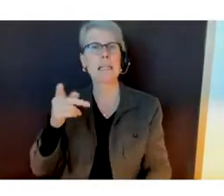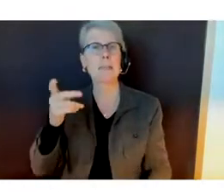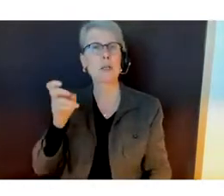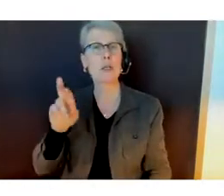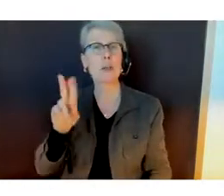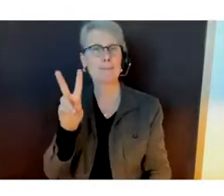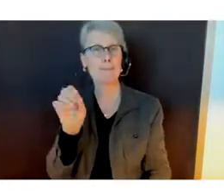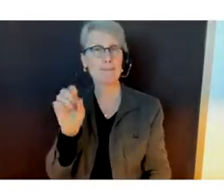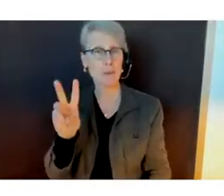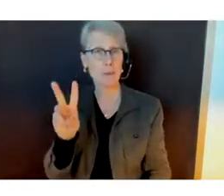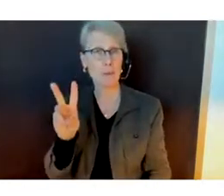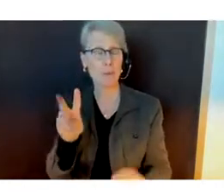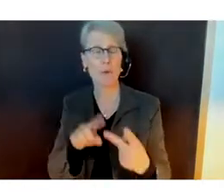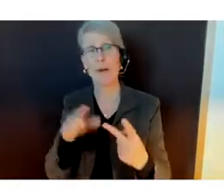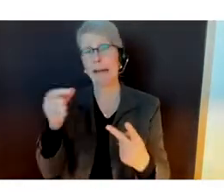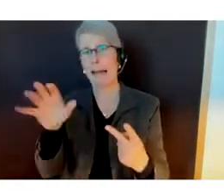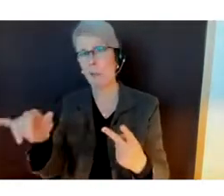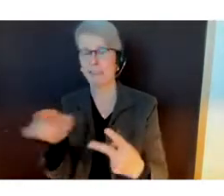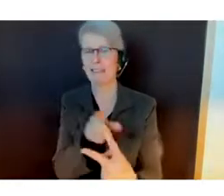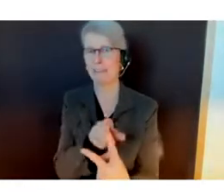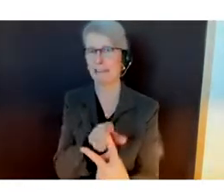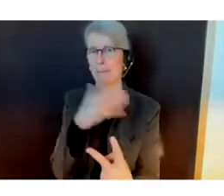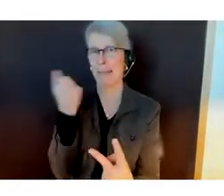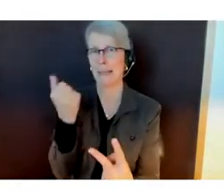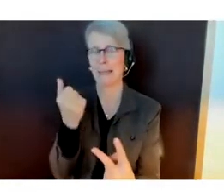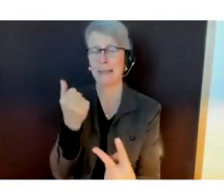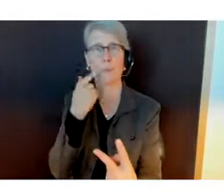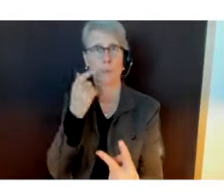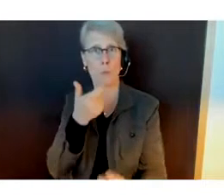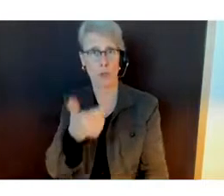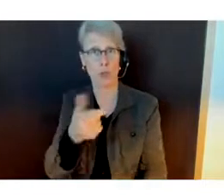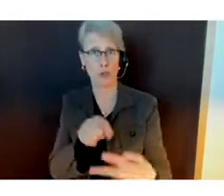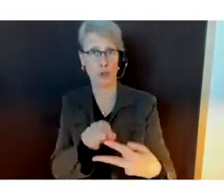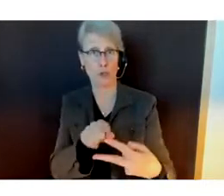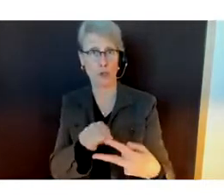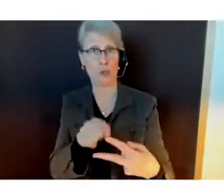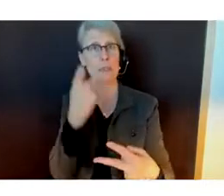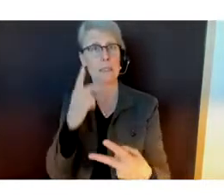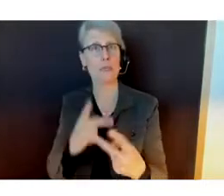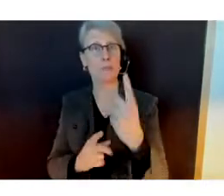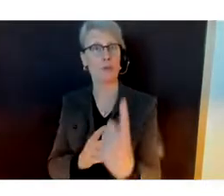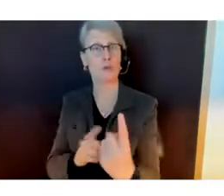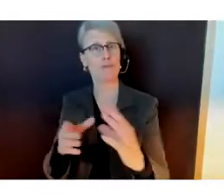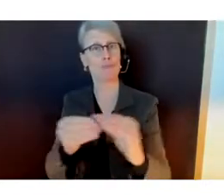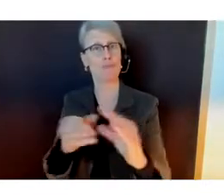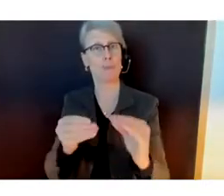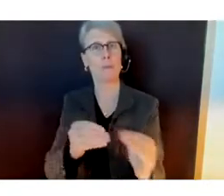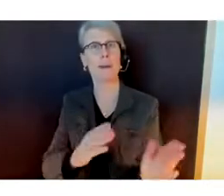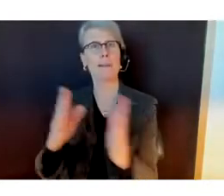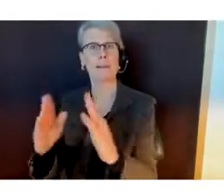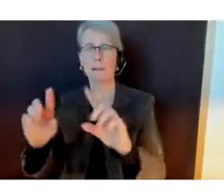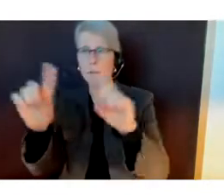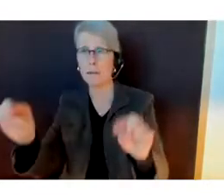to switch from speaker to gallery view. When you watch the presentation in speaker view, you'll see the main speaker